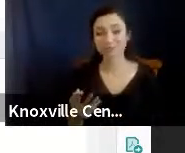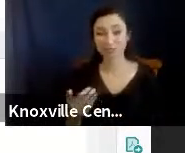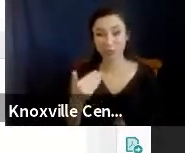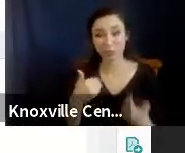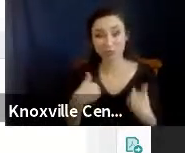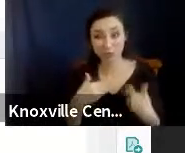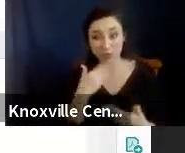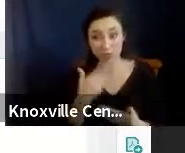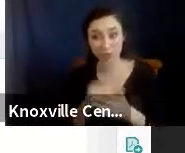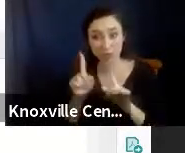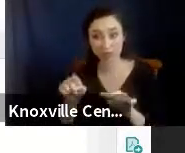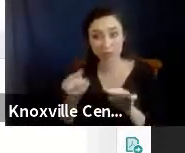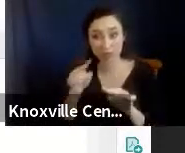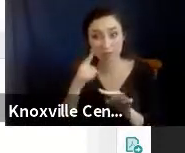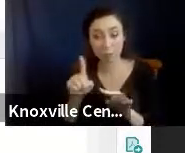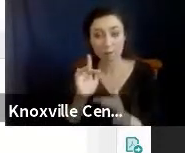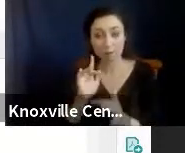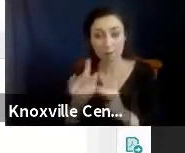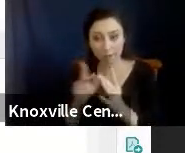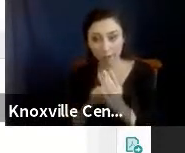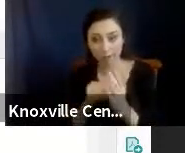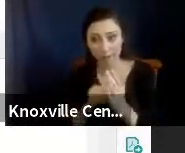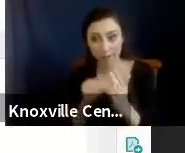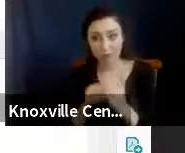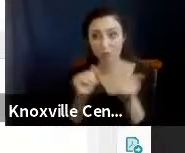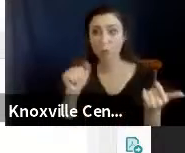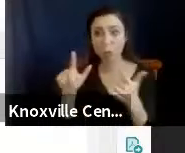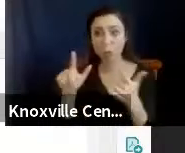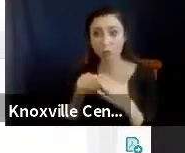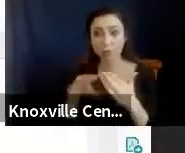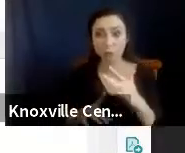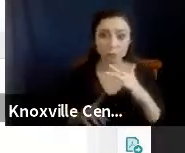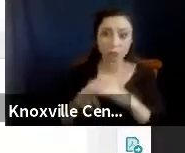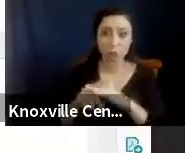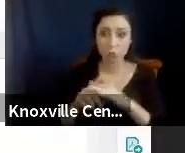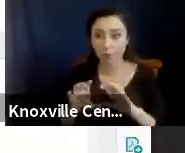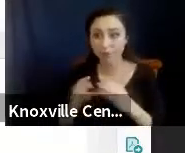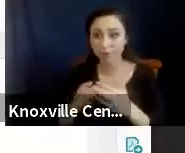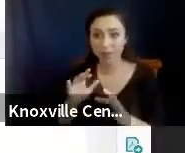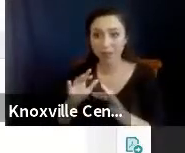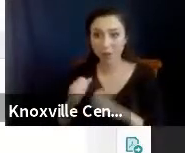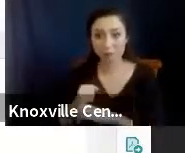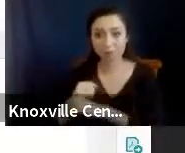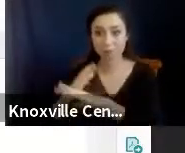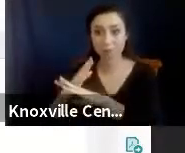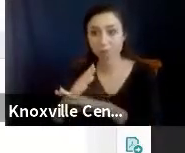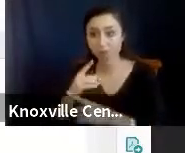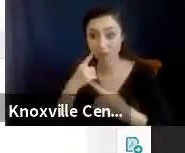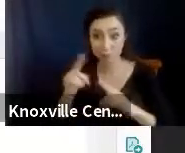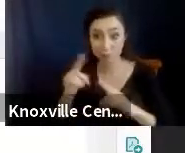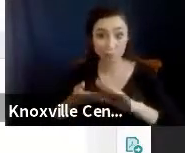attendance rate for online learning? And does everybody show up? And is it working okay?